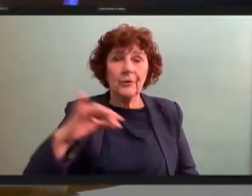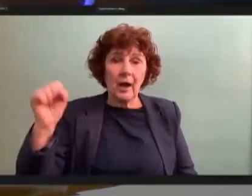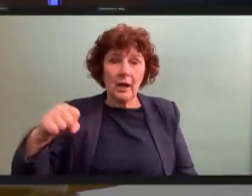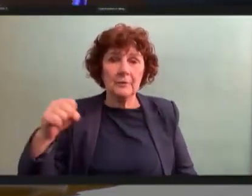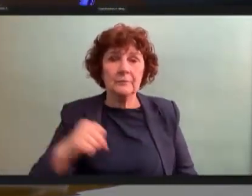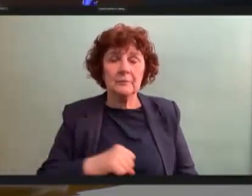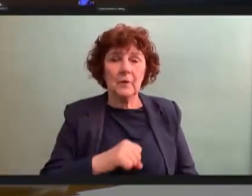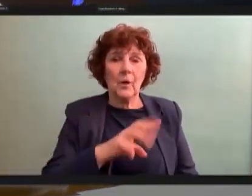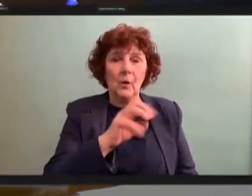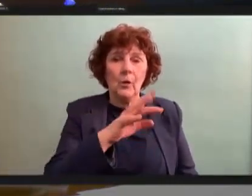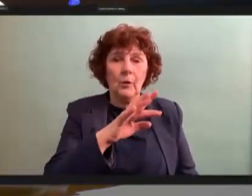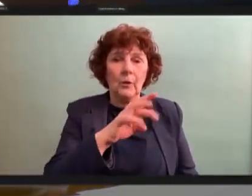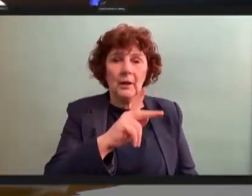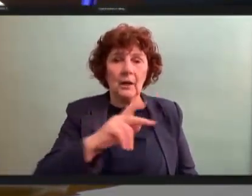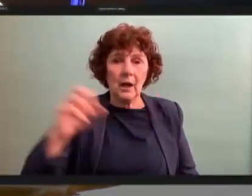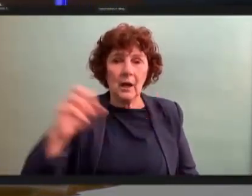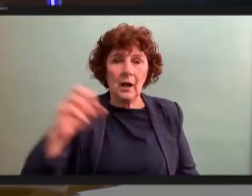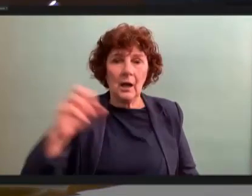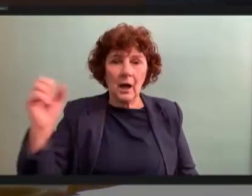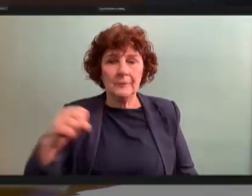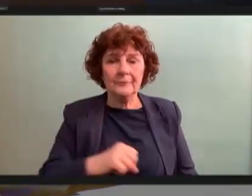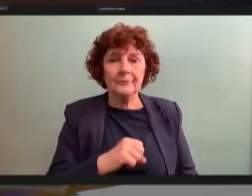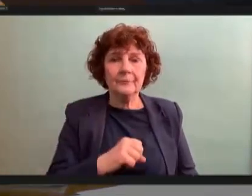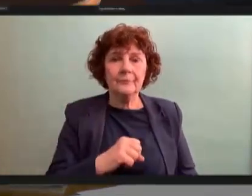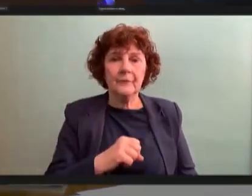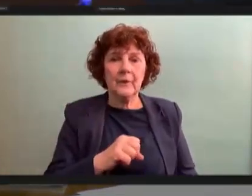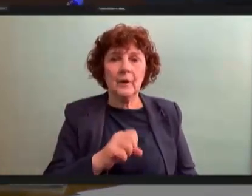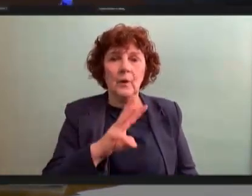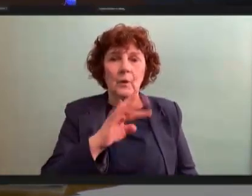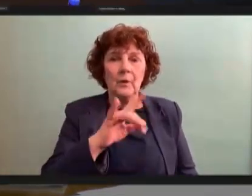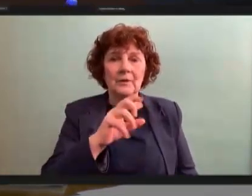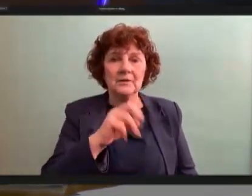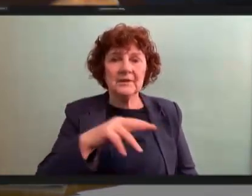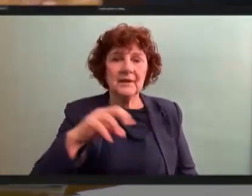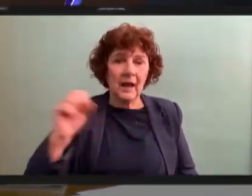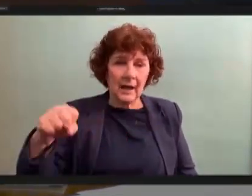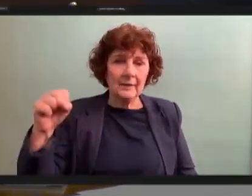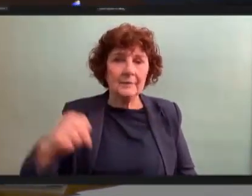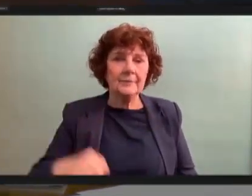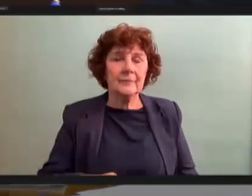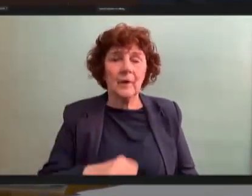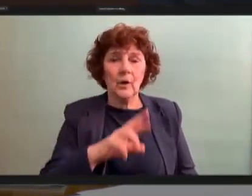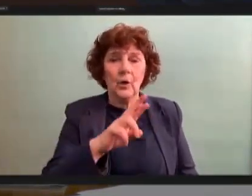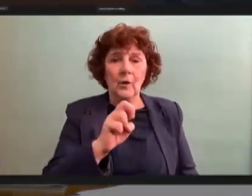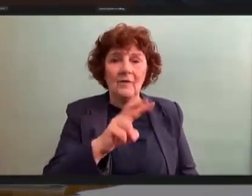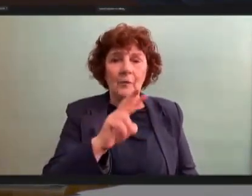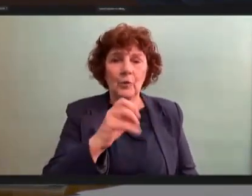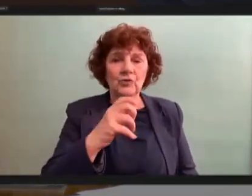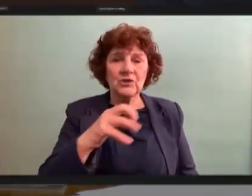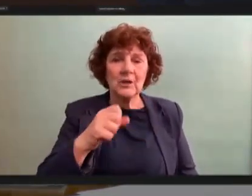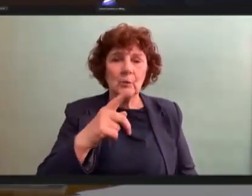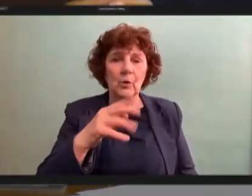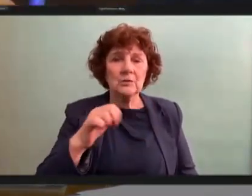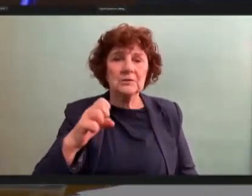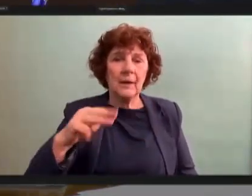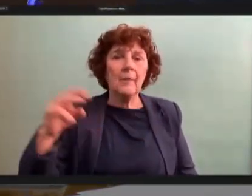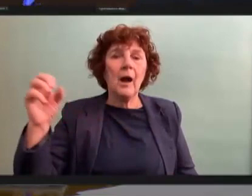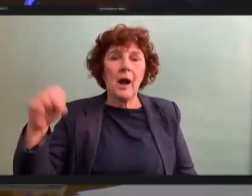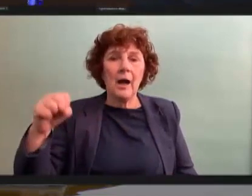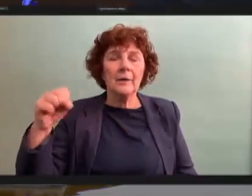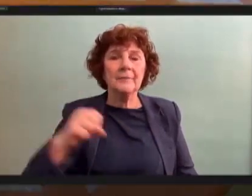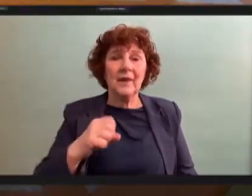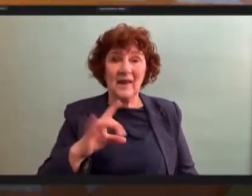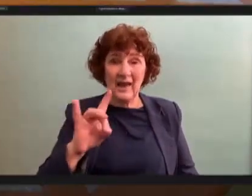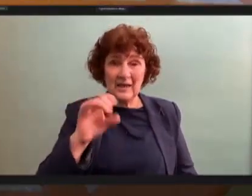Mrs. Warwick. Aye. Mr. Wilson. Aye. Reverend Burgess Pro Tem. Aye. 8 ayes,